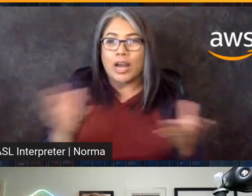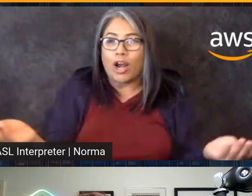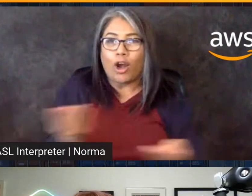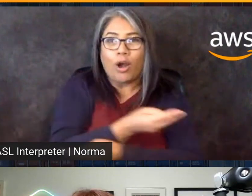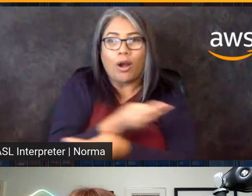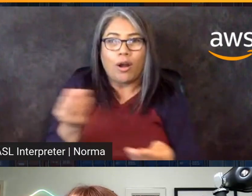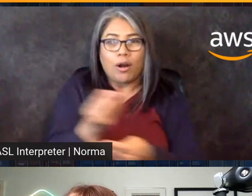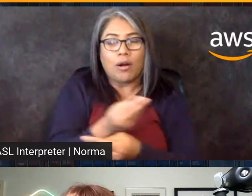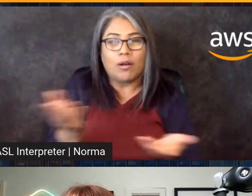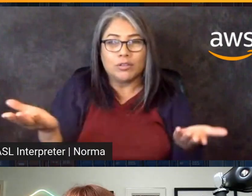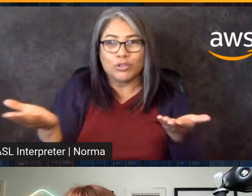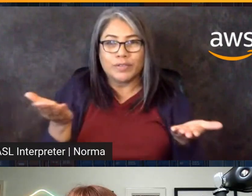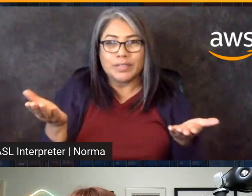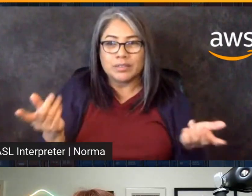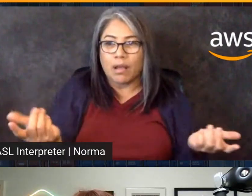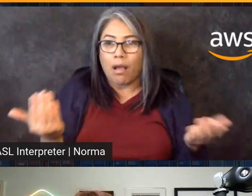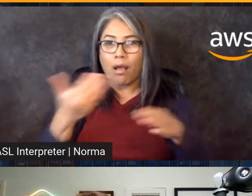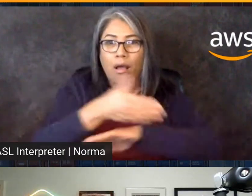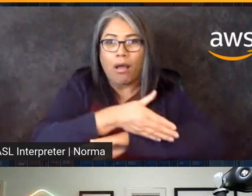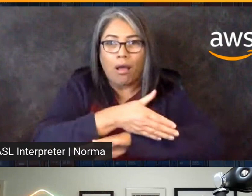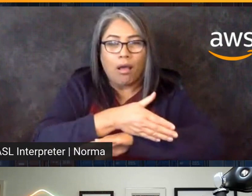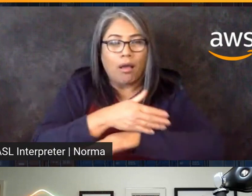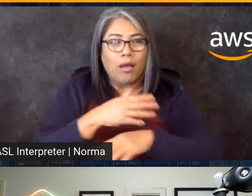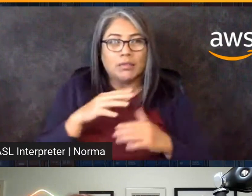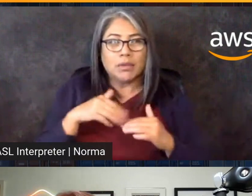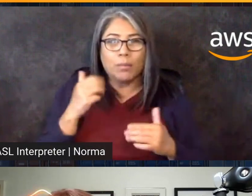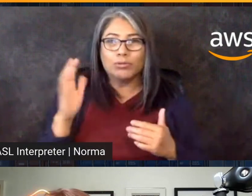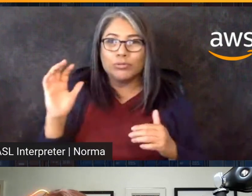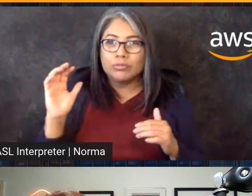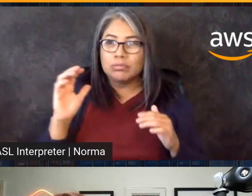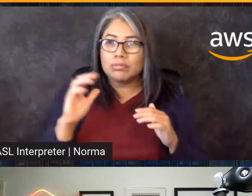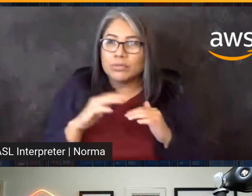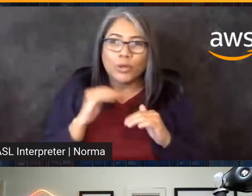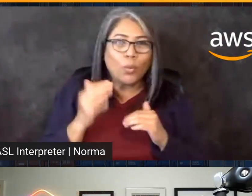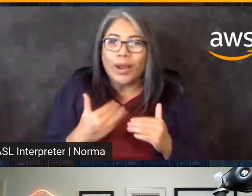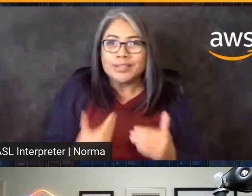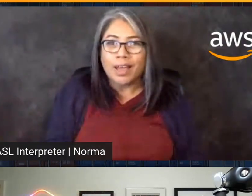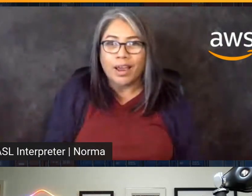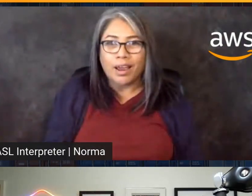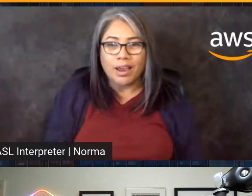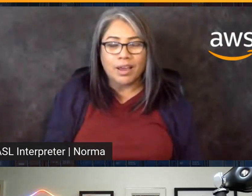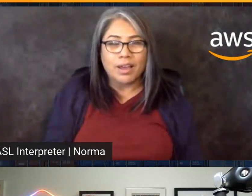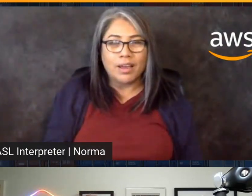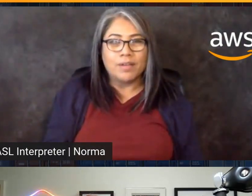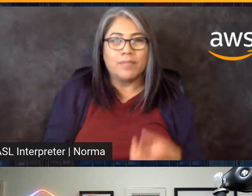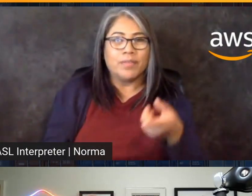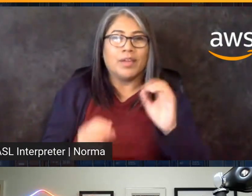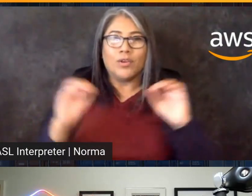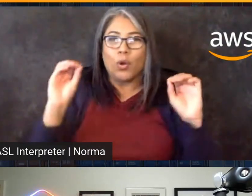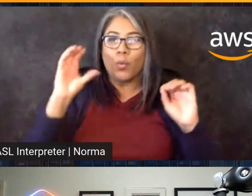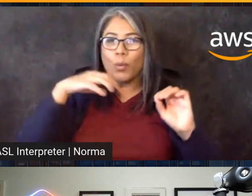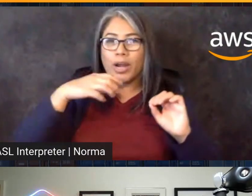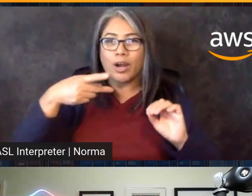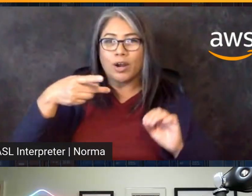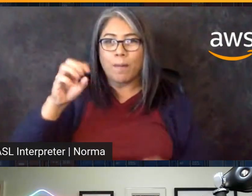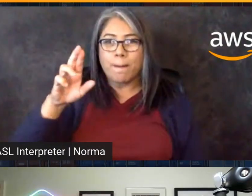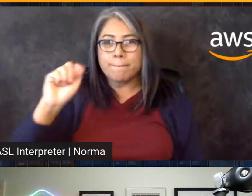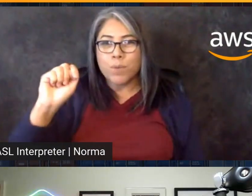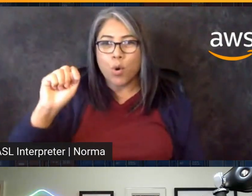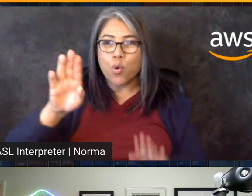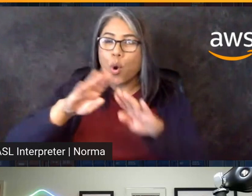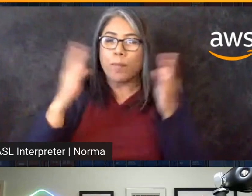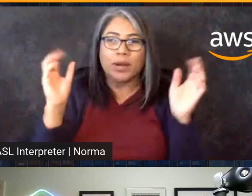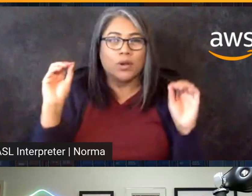it's almost too easy kind of a way. No weird port opening, no weird